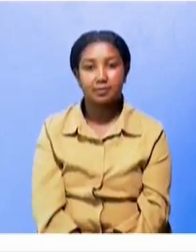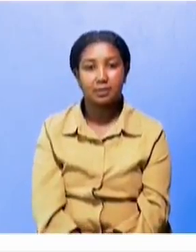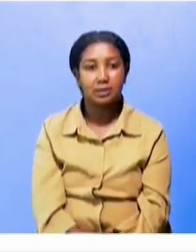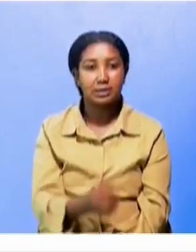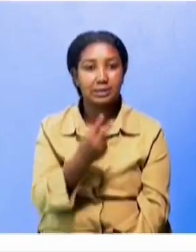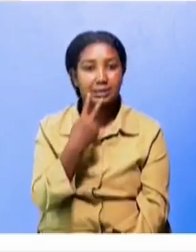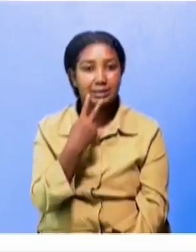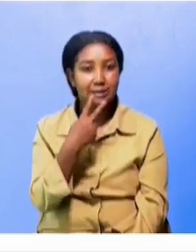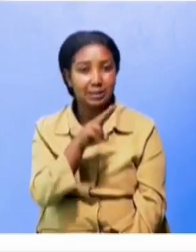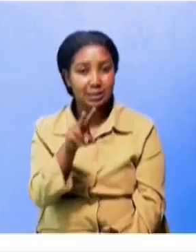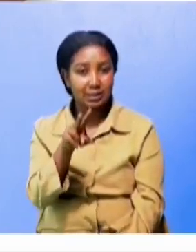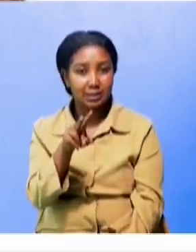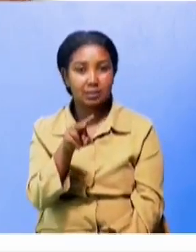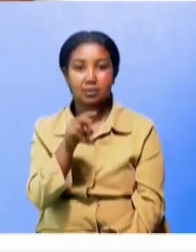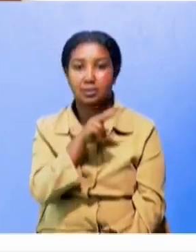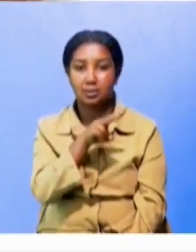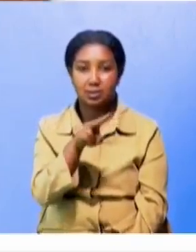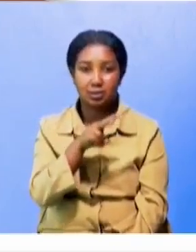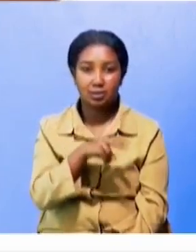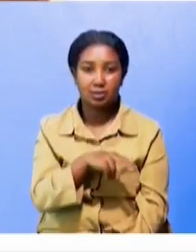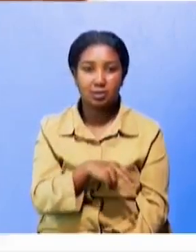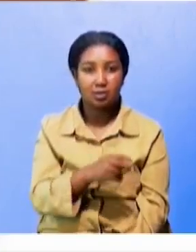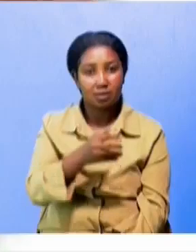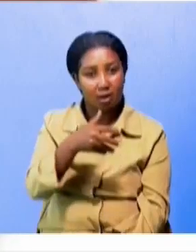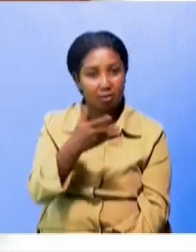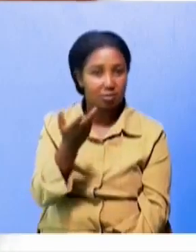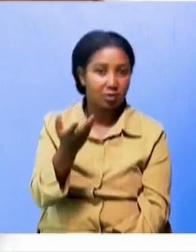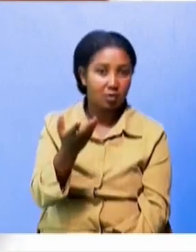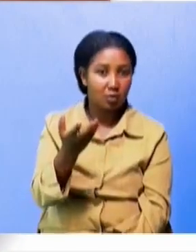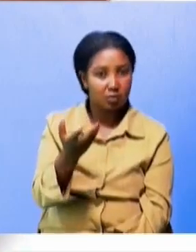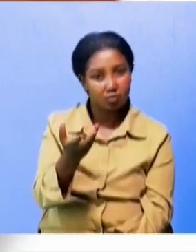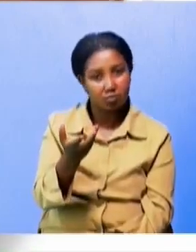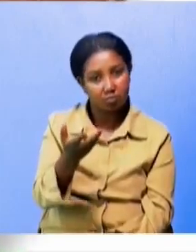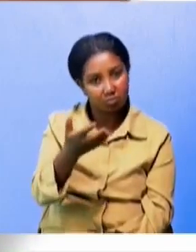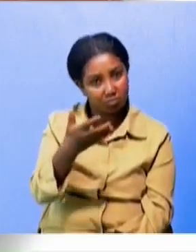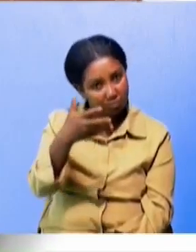seen an elephant